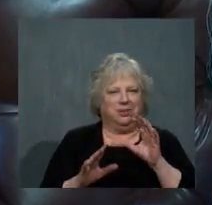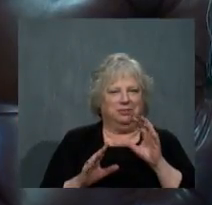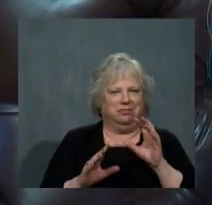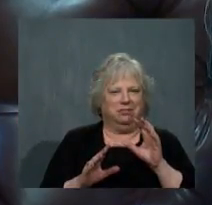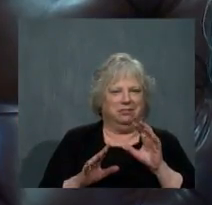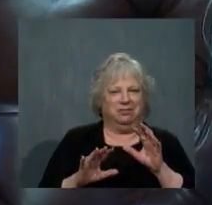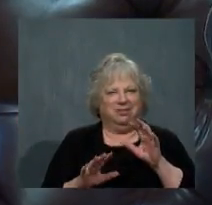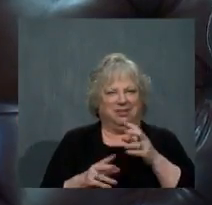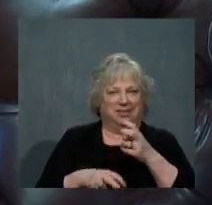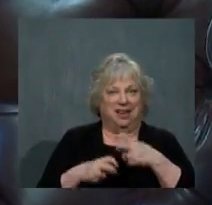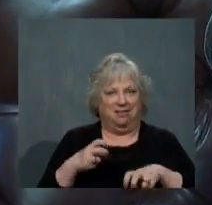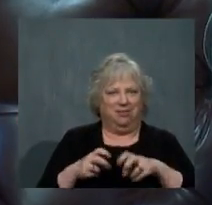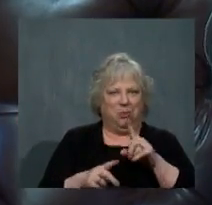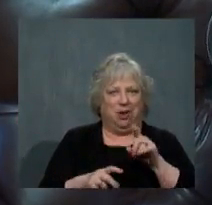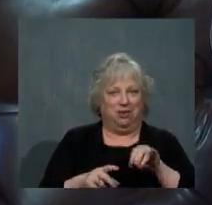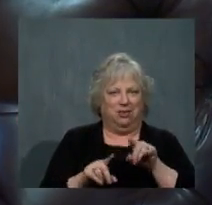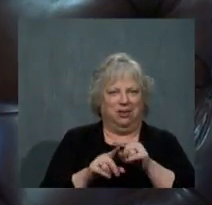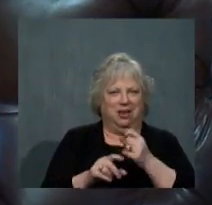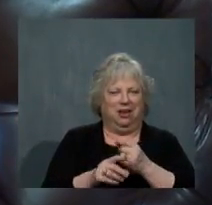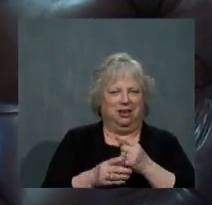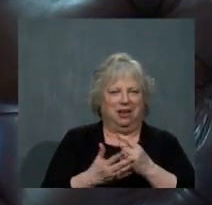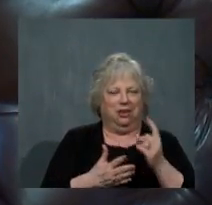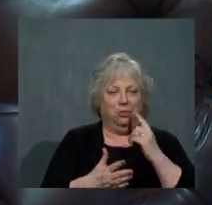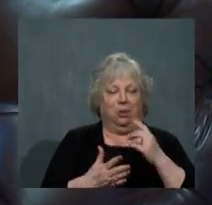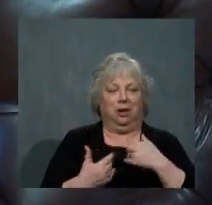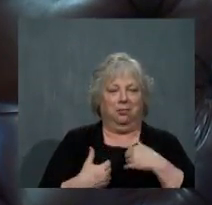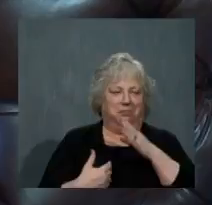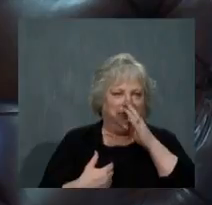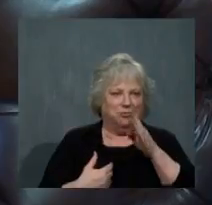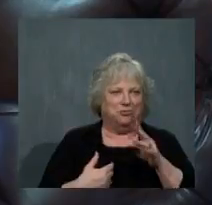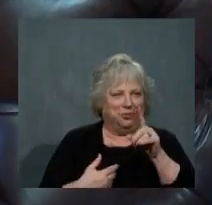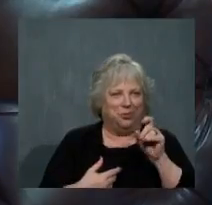pretty these are pretty straightforward.